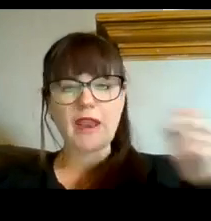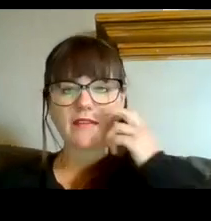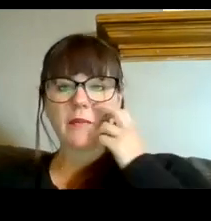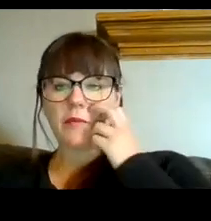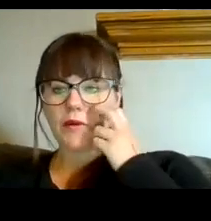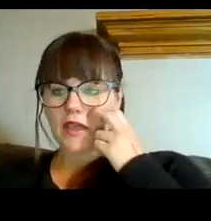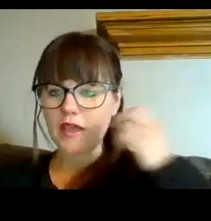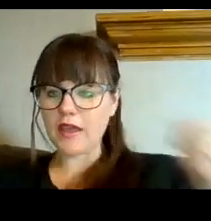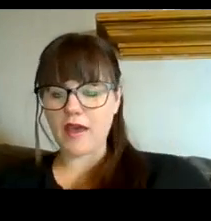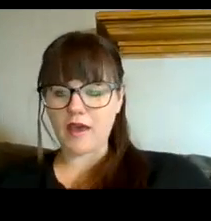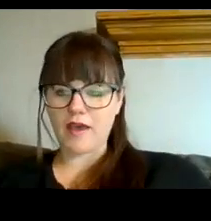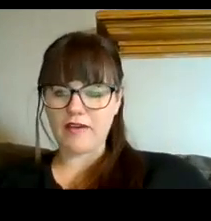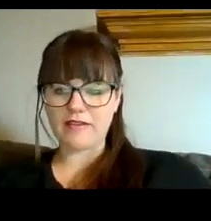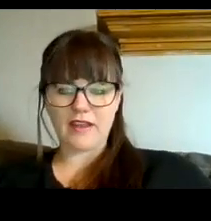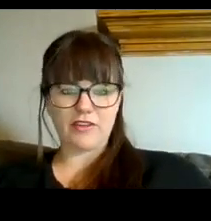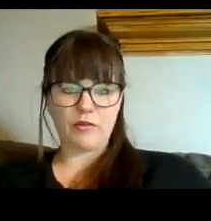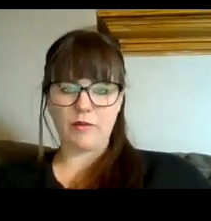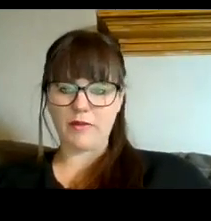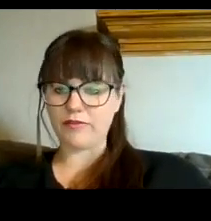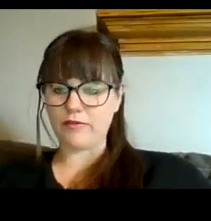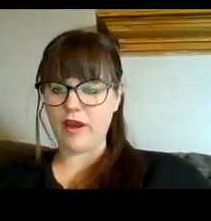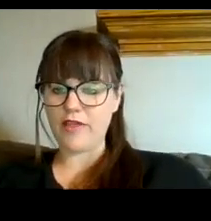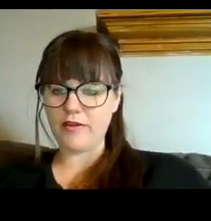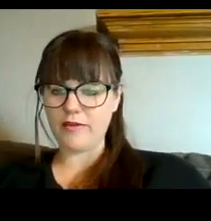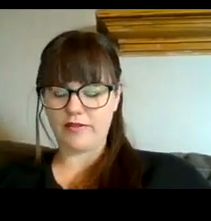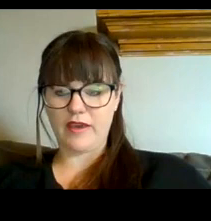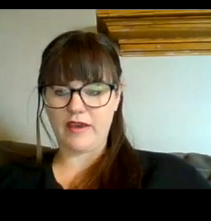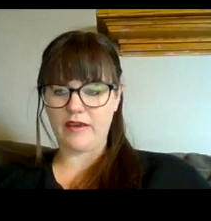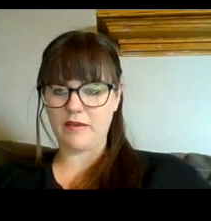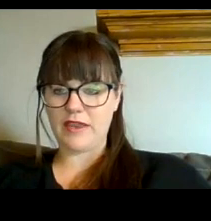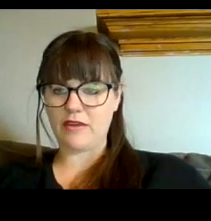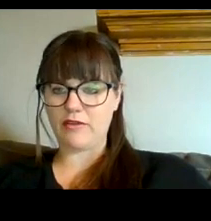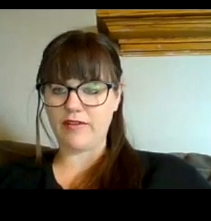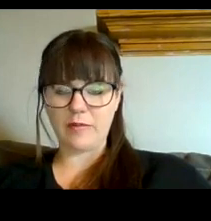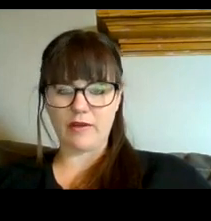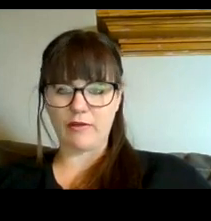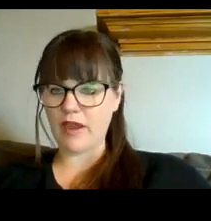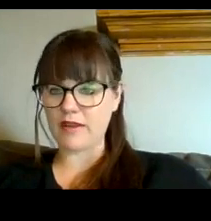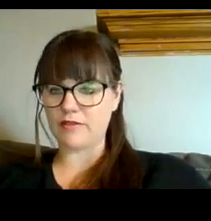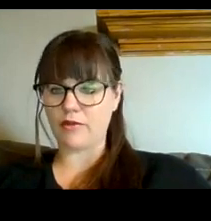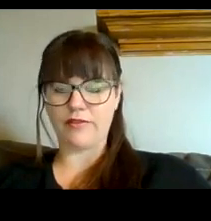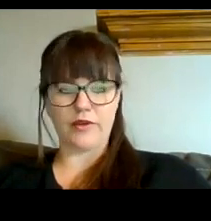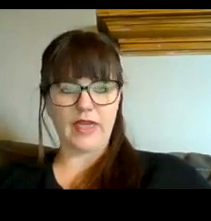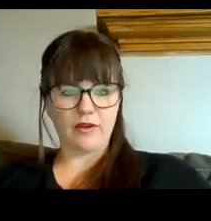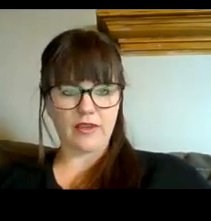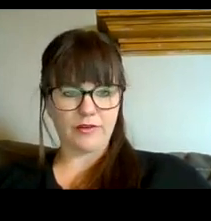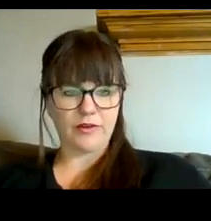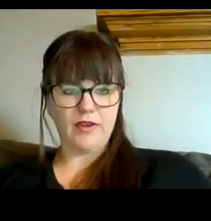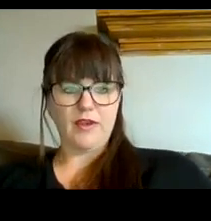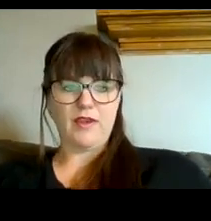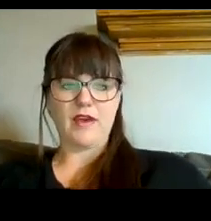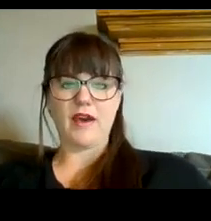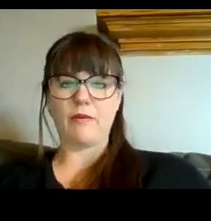We've been asked about booking a vaccination appointment for others, somebody in your family or friend, or if you're a